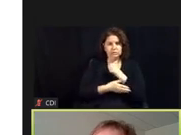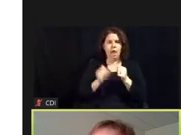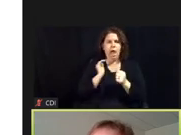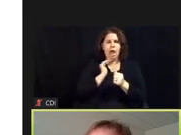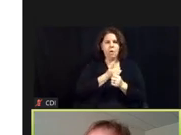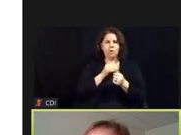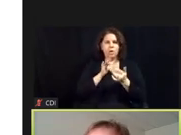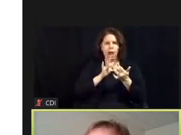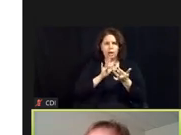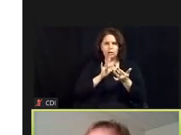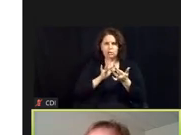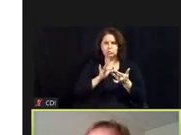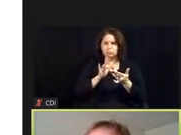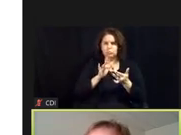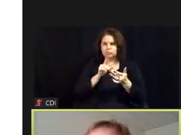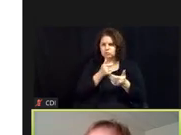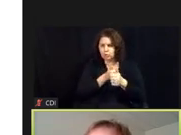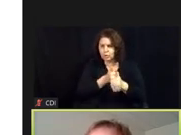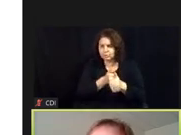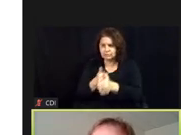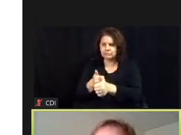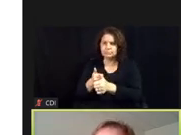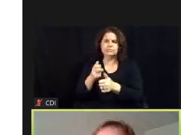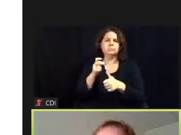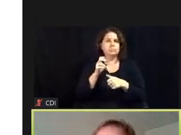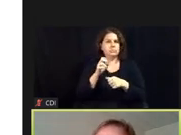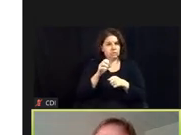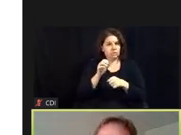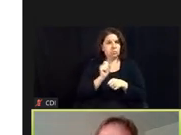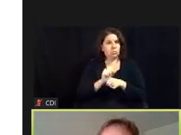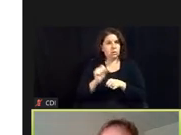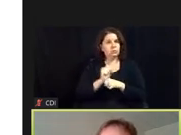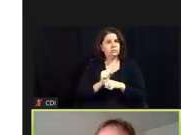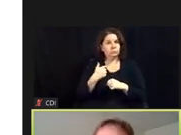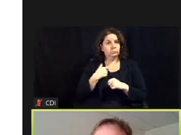through our relationship with CDC, we were able to have that person come here